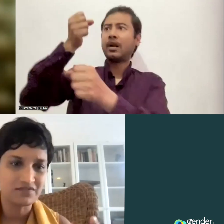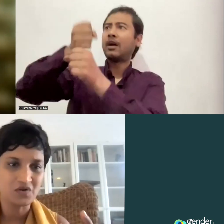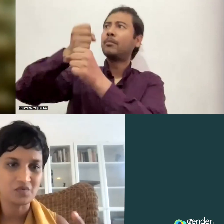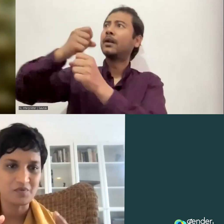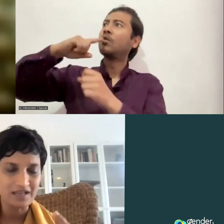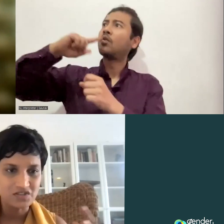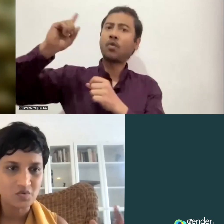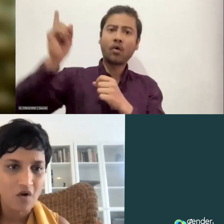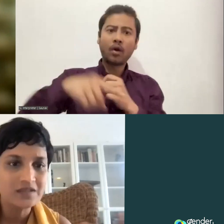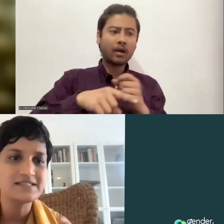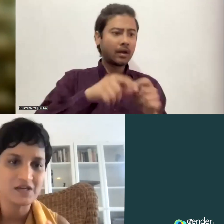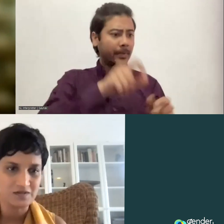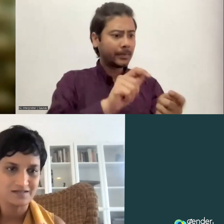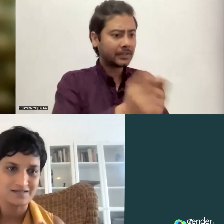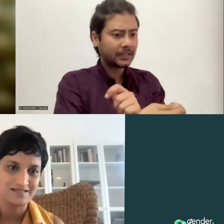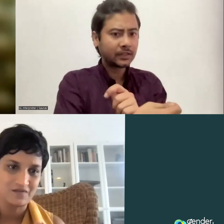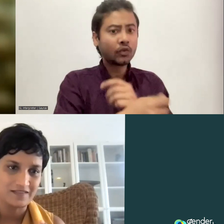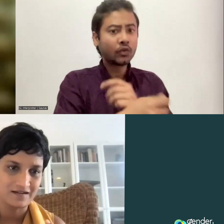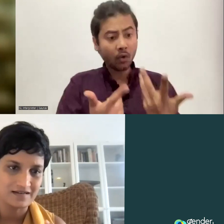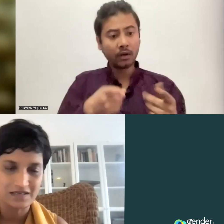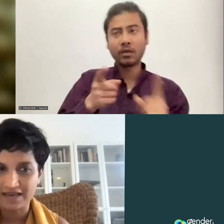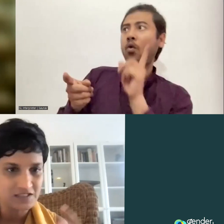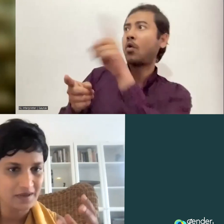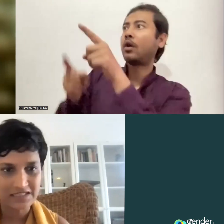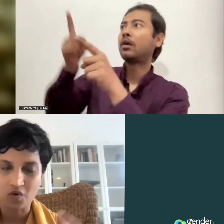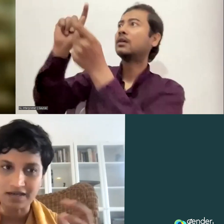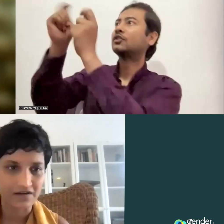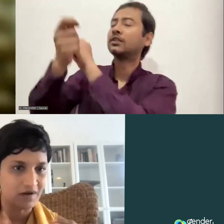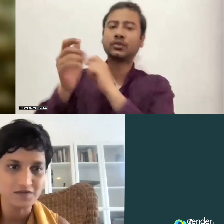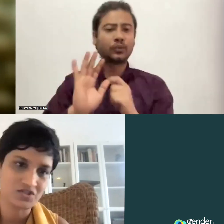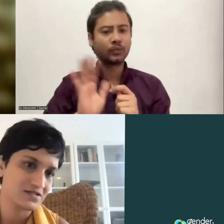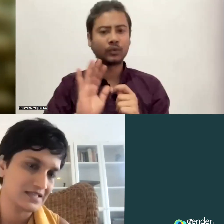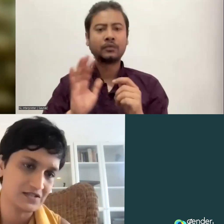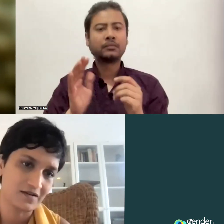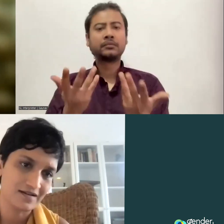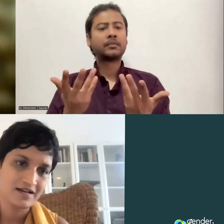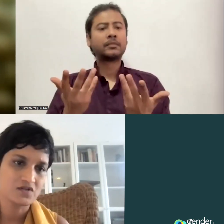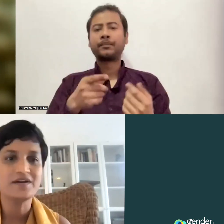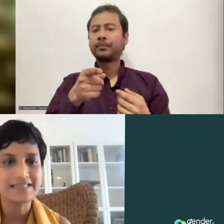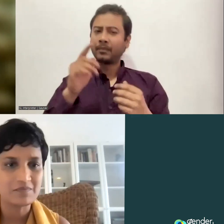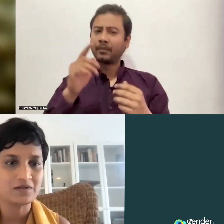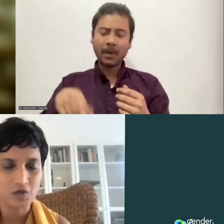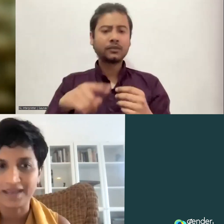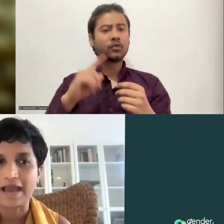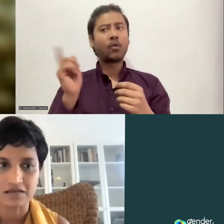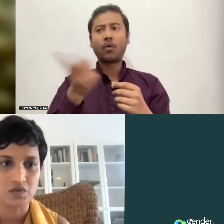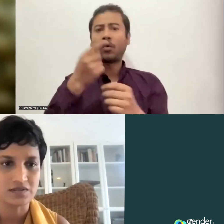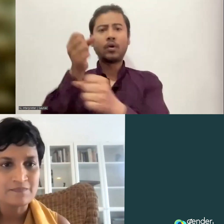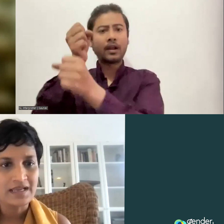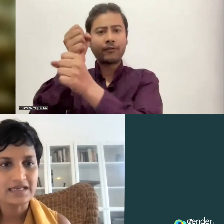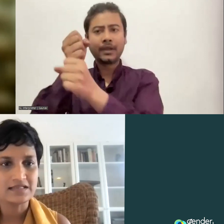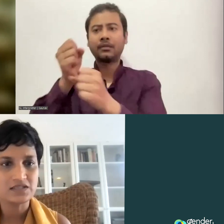of bring it to all the stakeholders, irrespective of what kind of power structures they sit on. So, for example, a quick